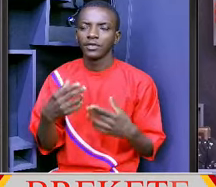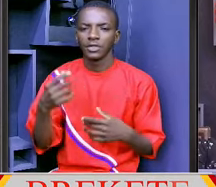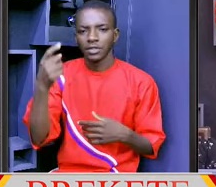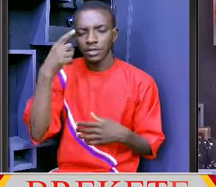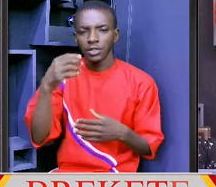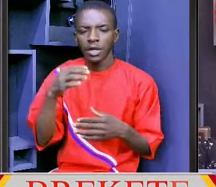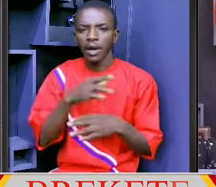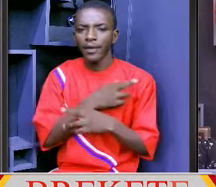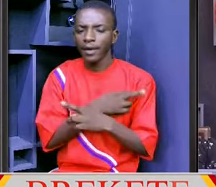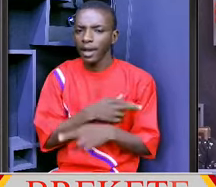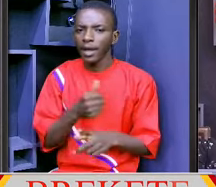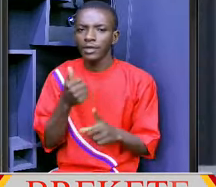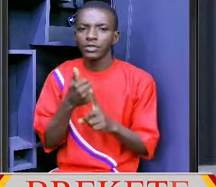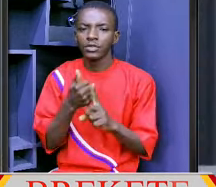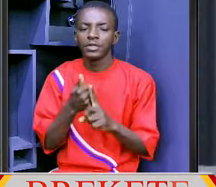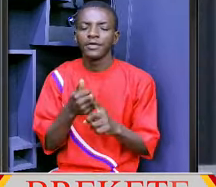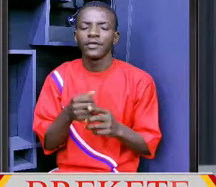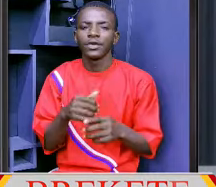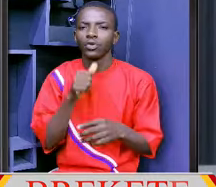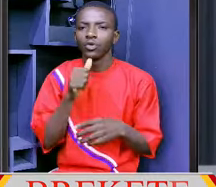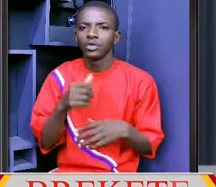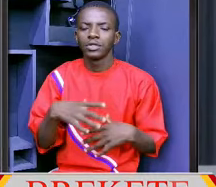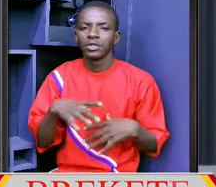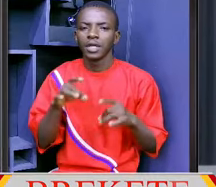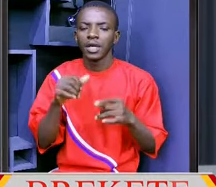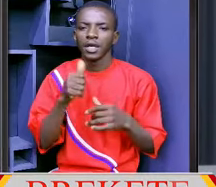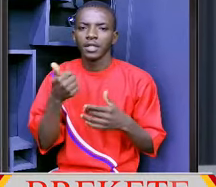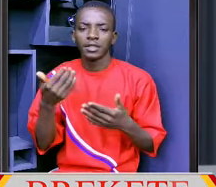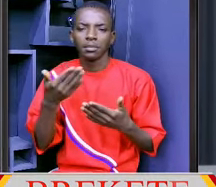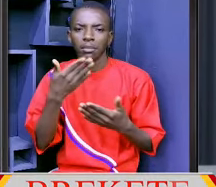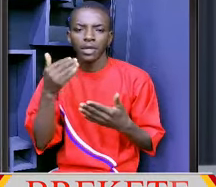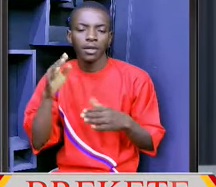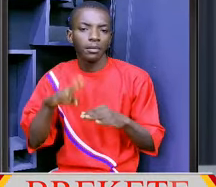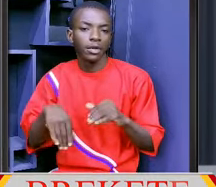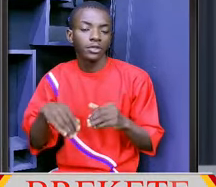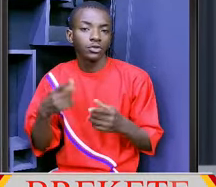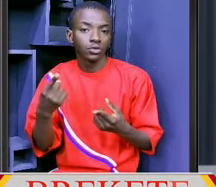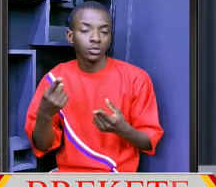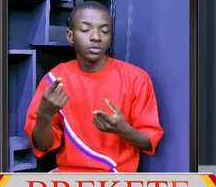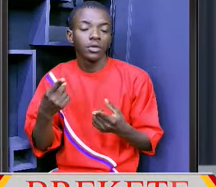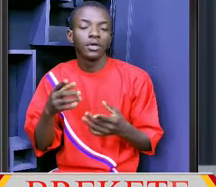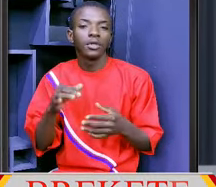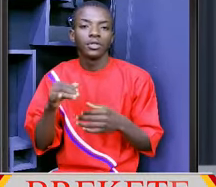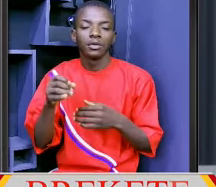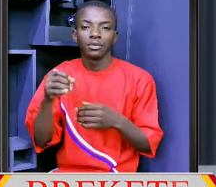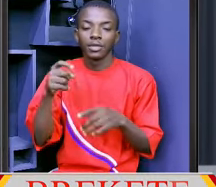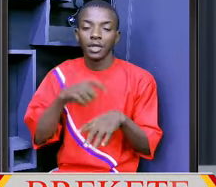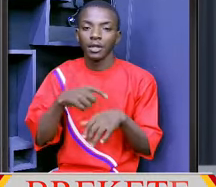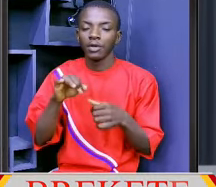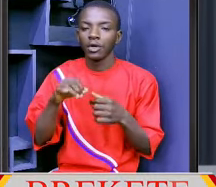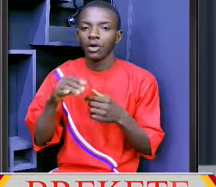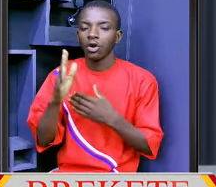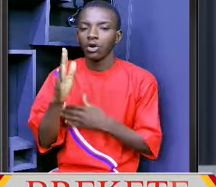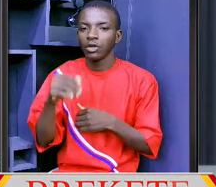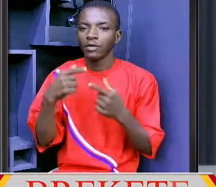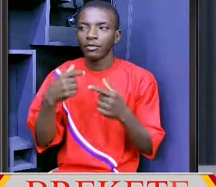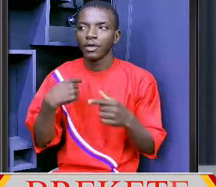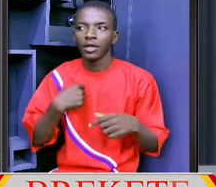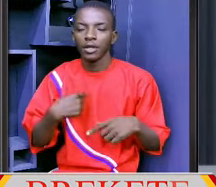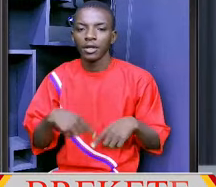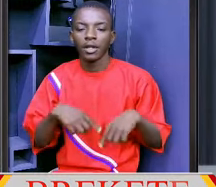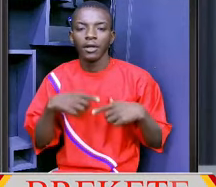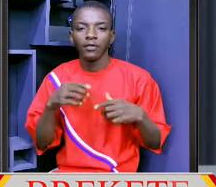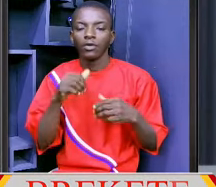in you. Be relax. I don't take anything better past you. Now, privilege will God give me for life. I am